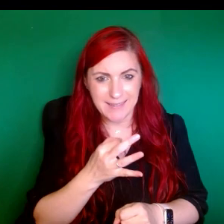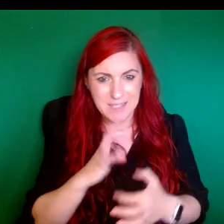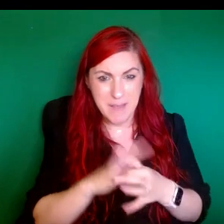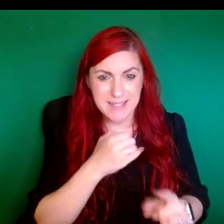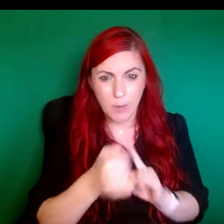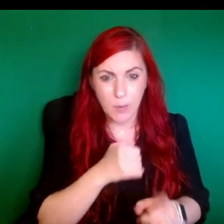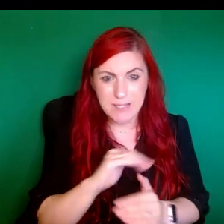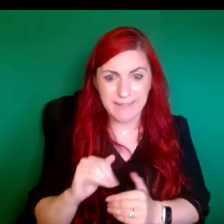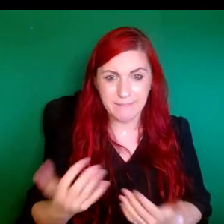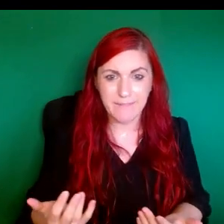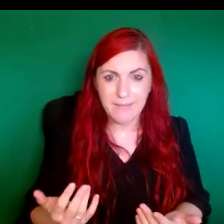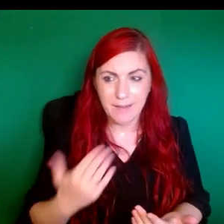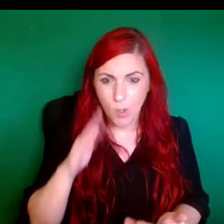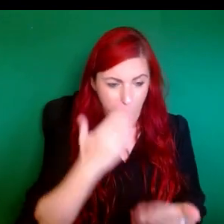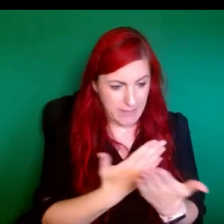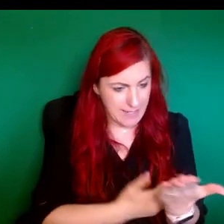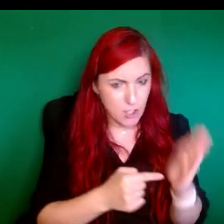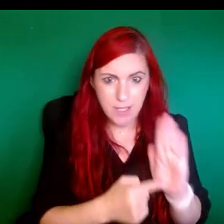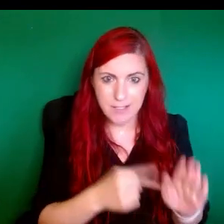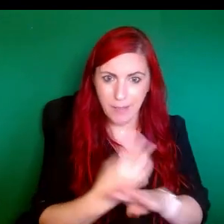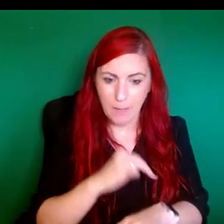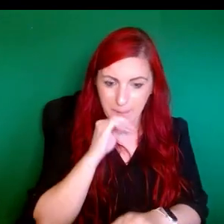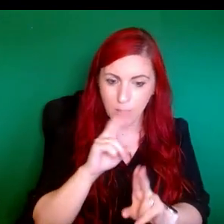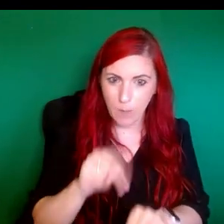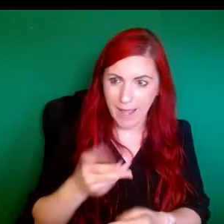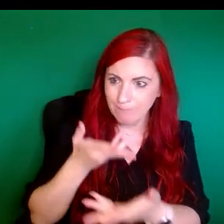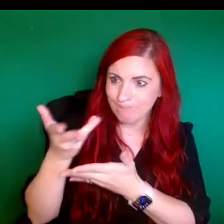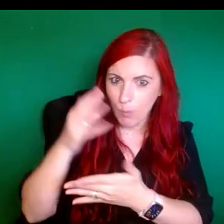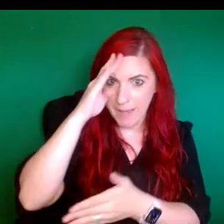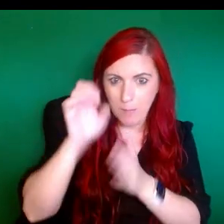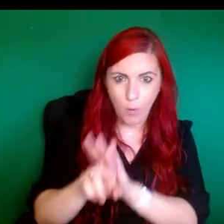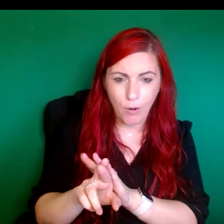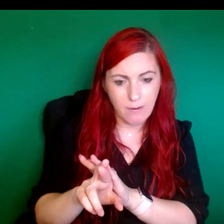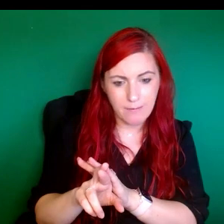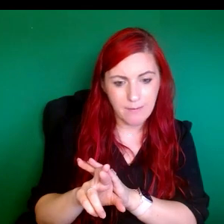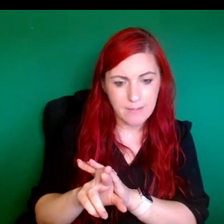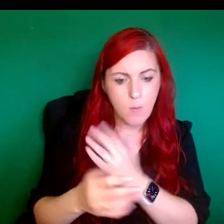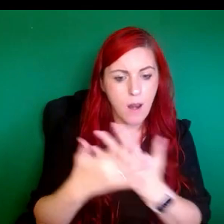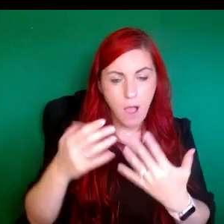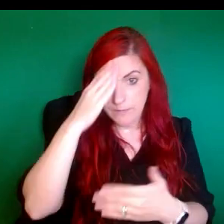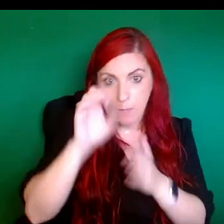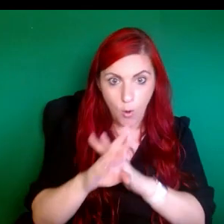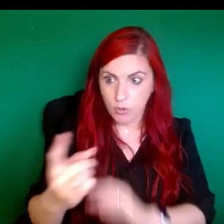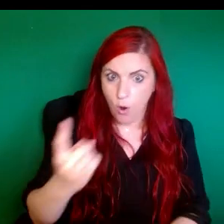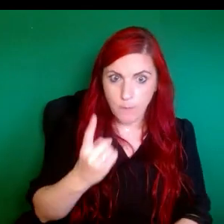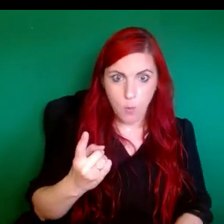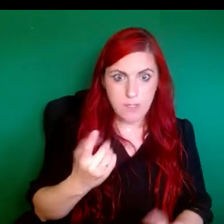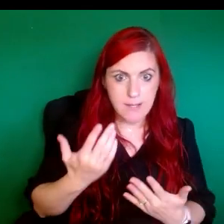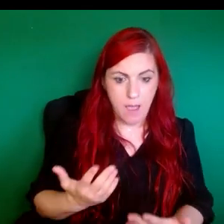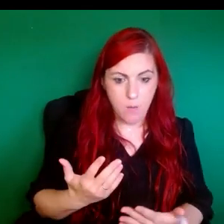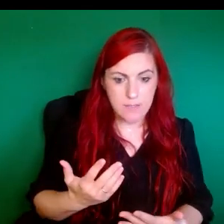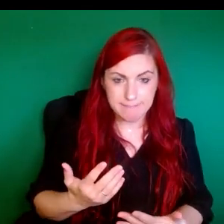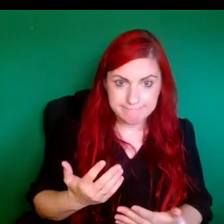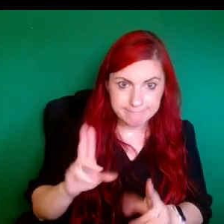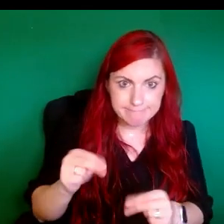can go and talk to your employer. So a lot of employers have come forward and asked us to reach out to them and to work with them and their HR